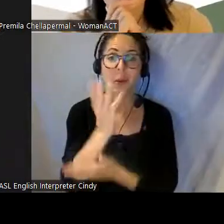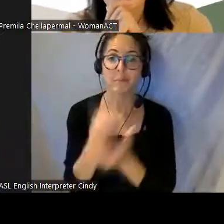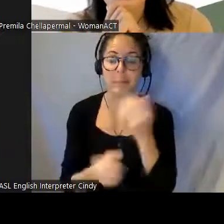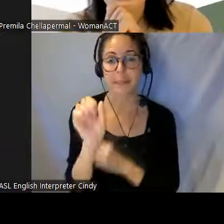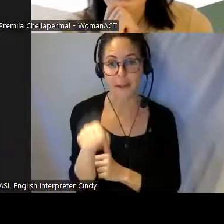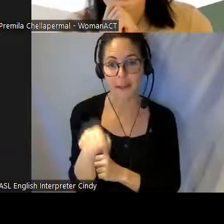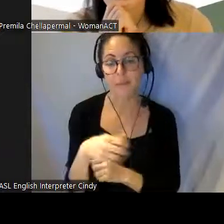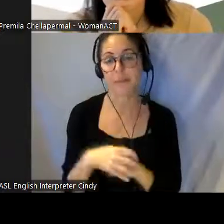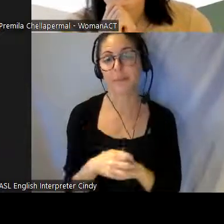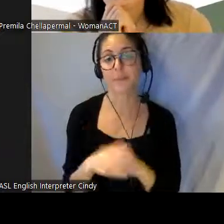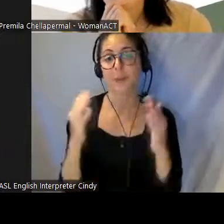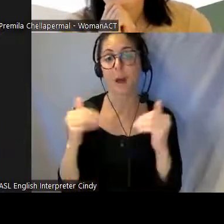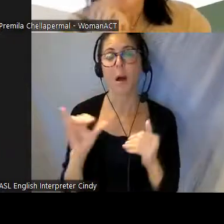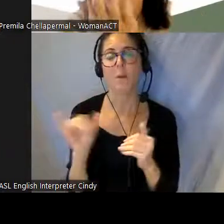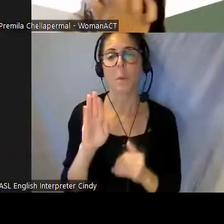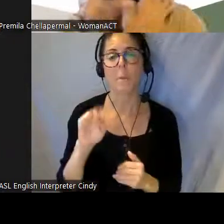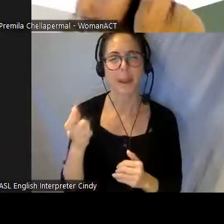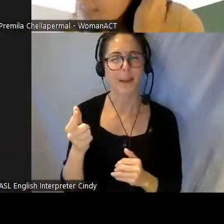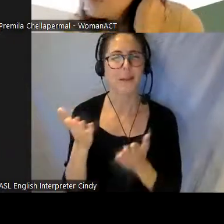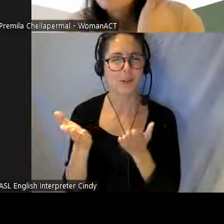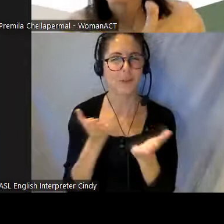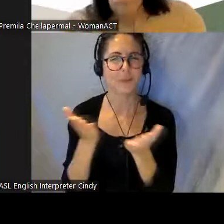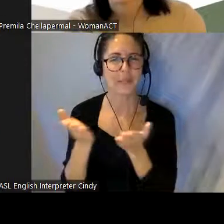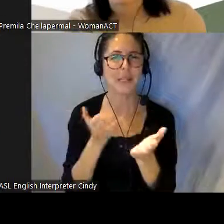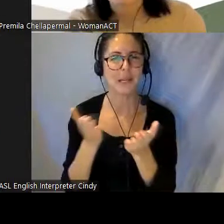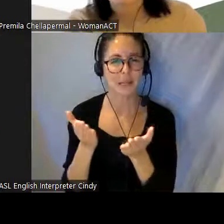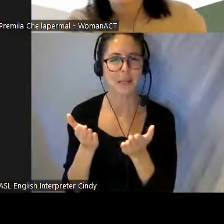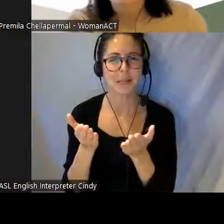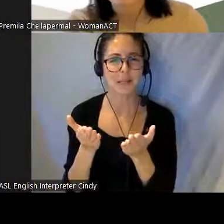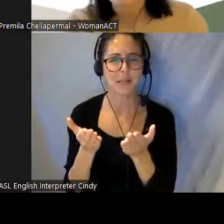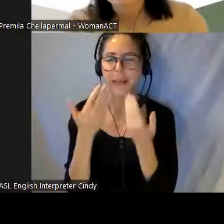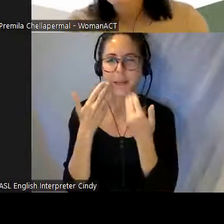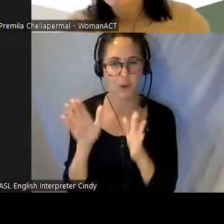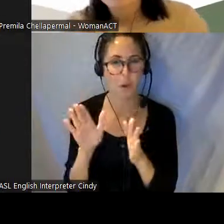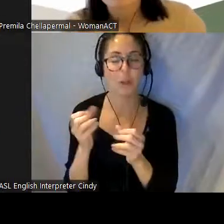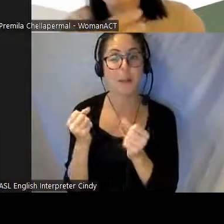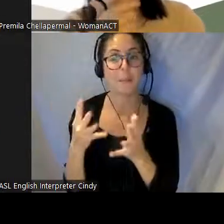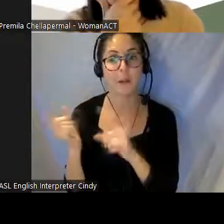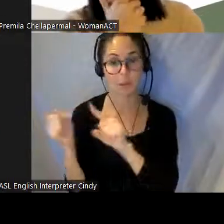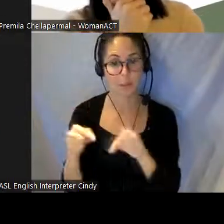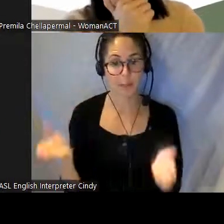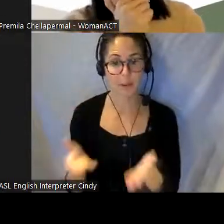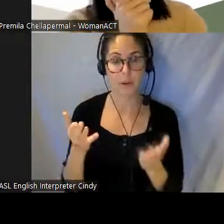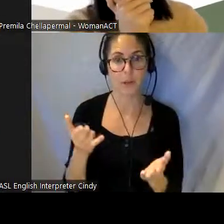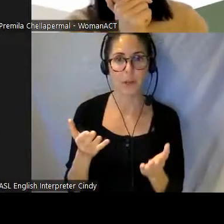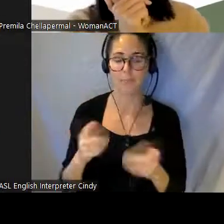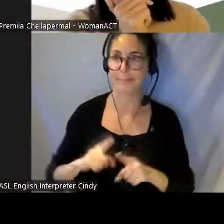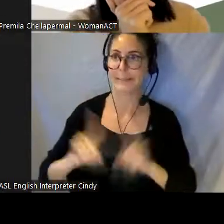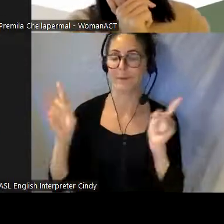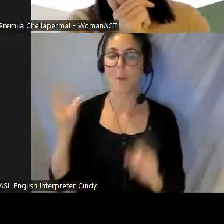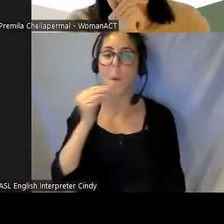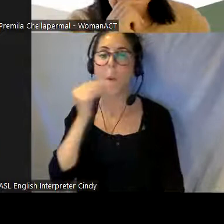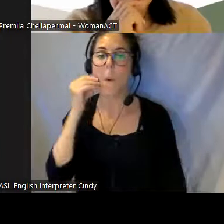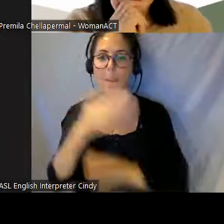Types of banking services as well was one thing that senior immigrant women said that they didn't understand, because again, it was very different in their home